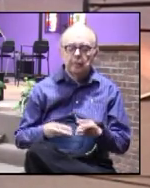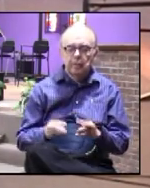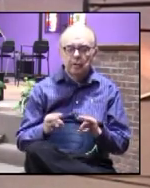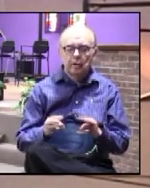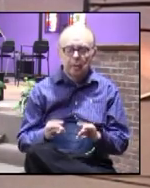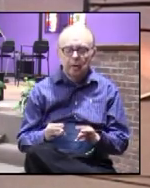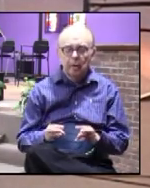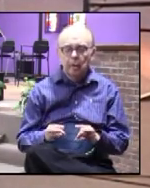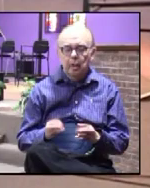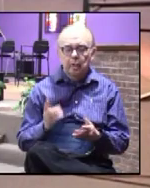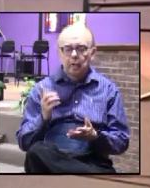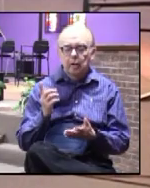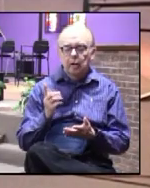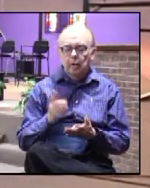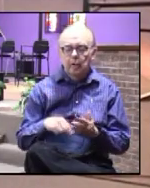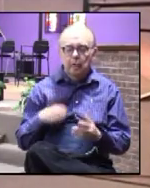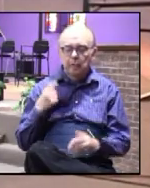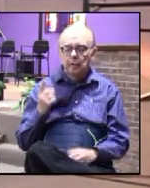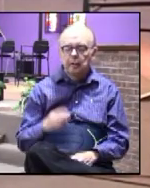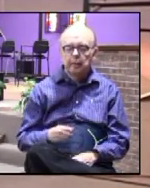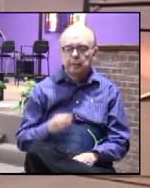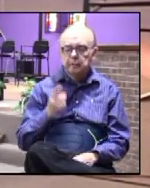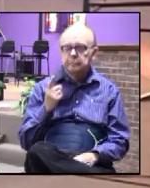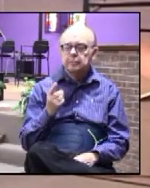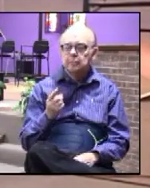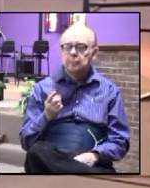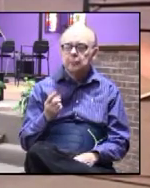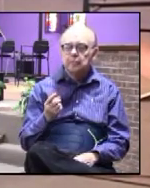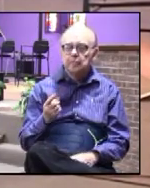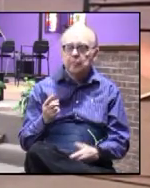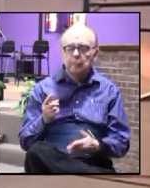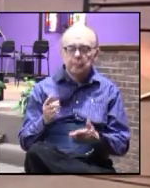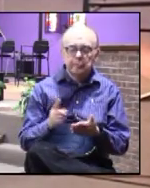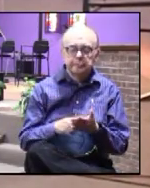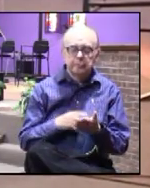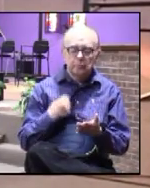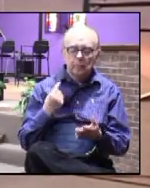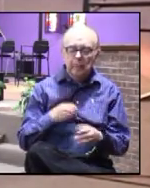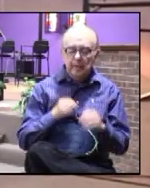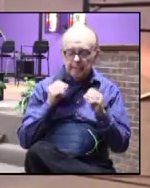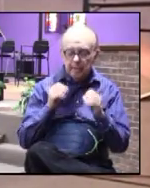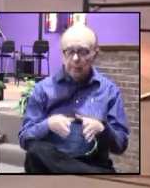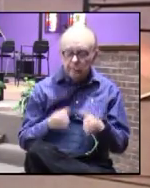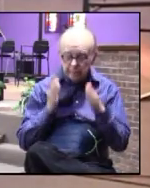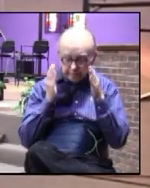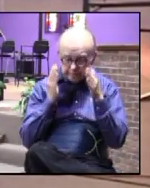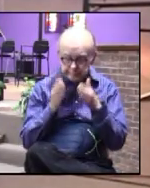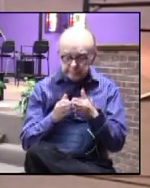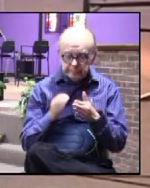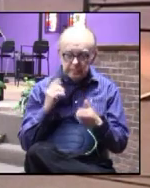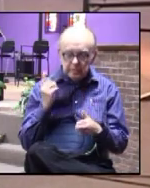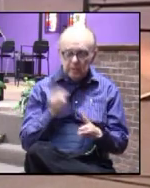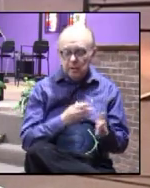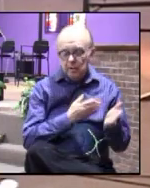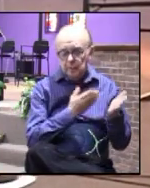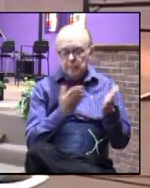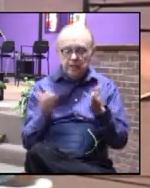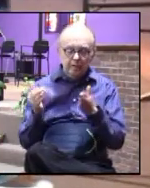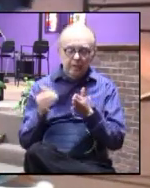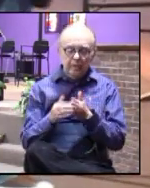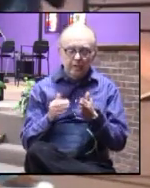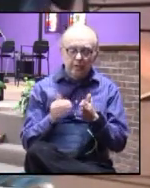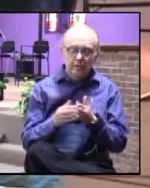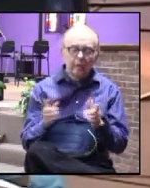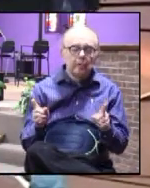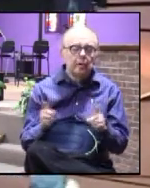And so what we need to understand is that sometimes when we lose our focus, we need to bring it back.